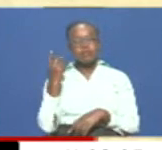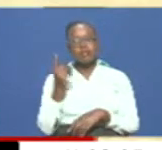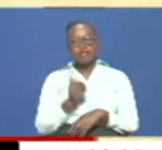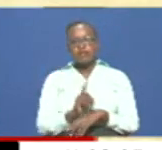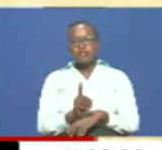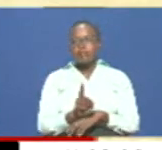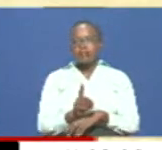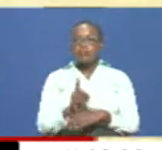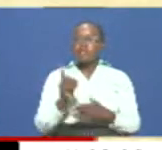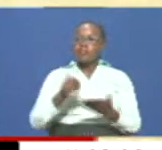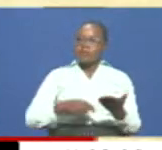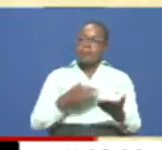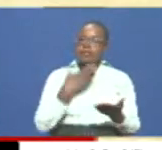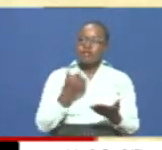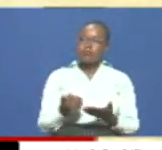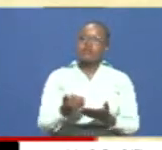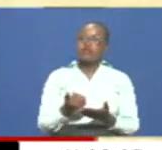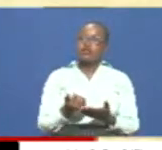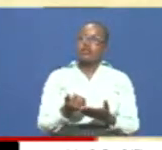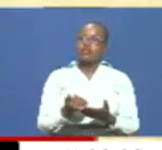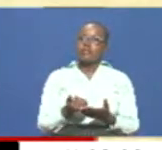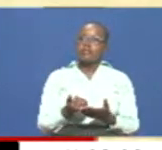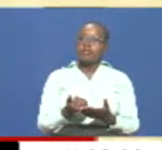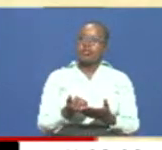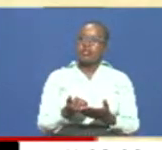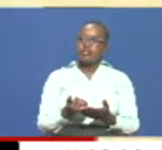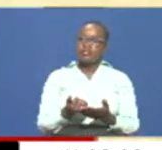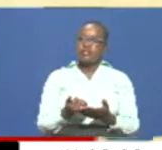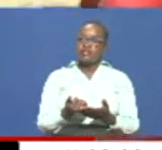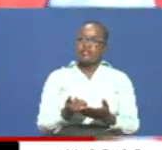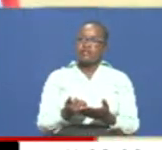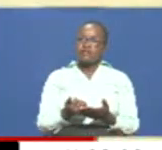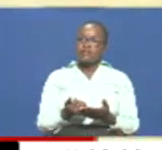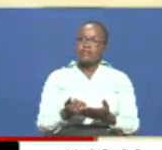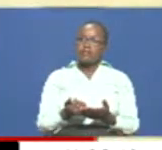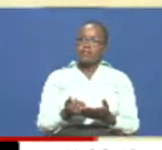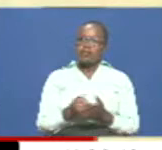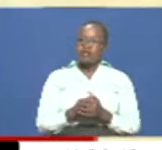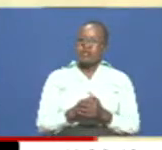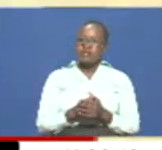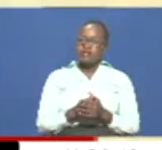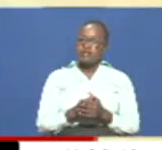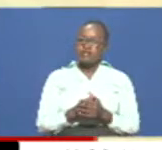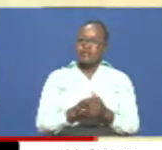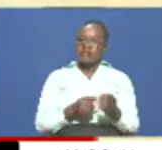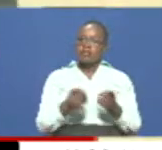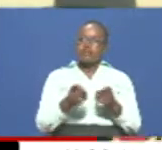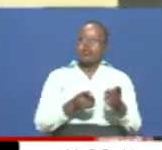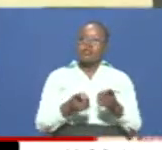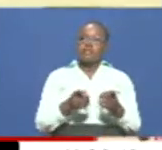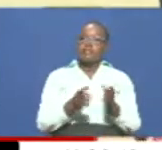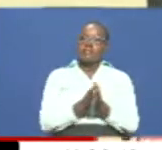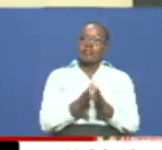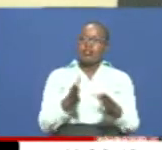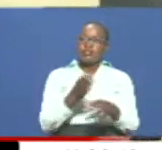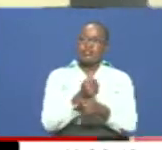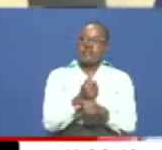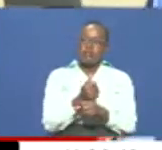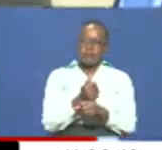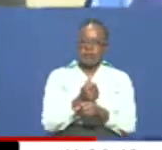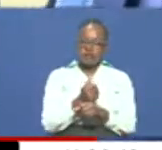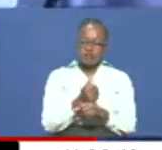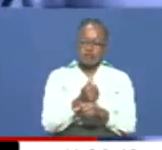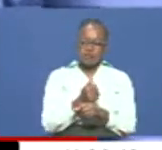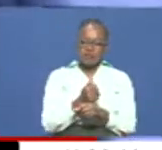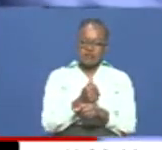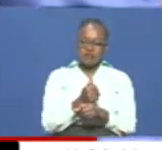they want us to provide. This affiliation. Maybe you've been a coach for quite